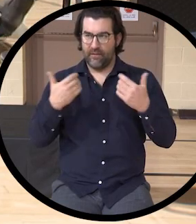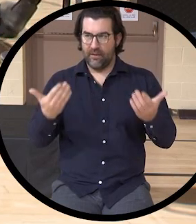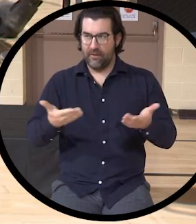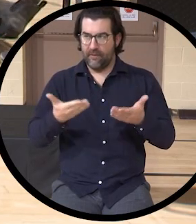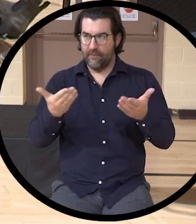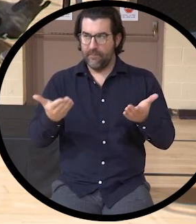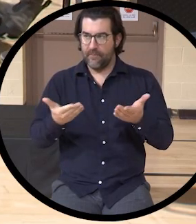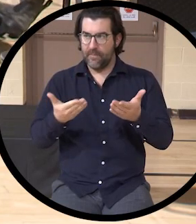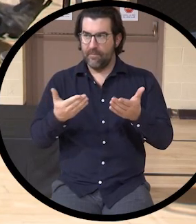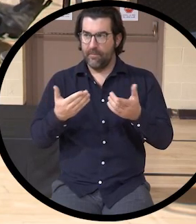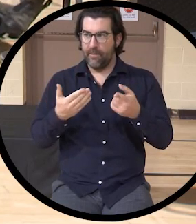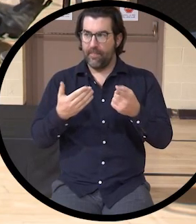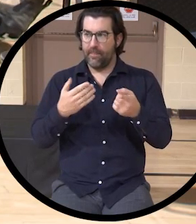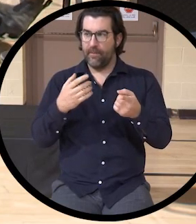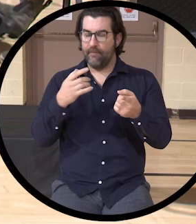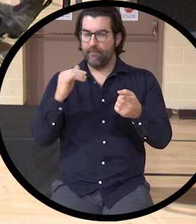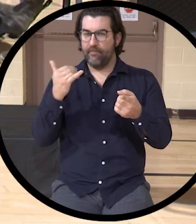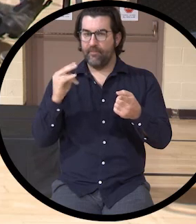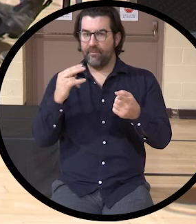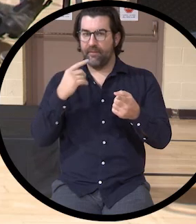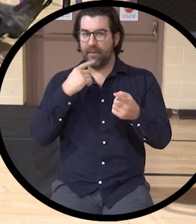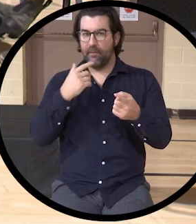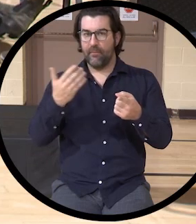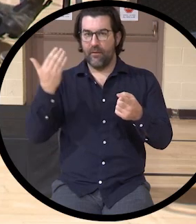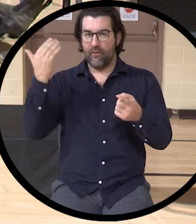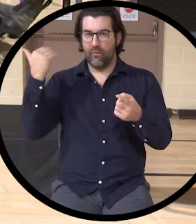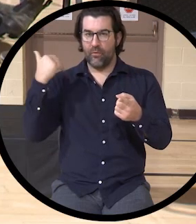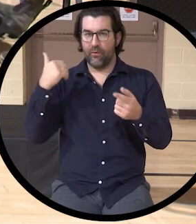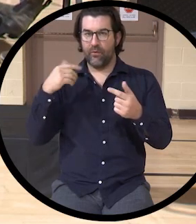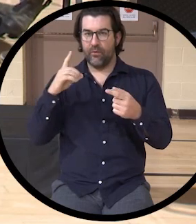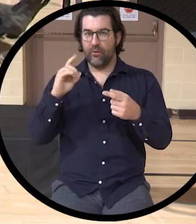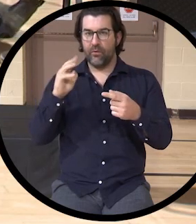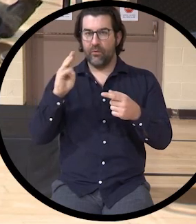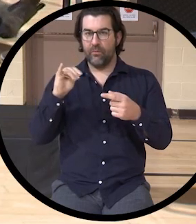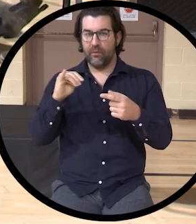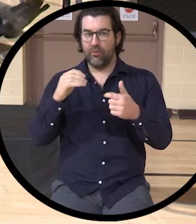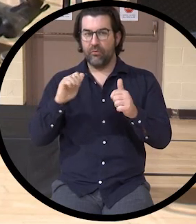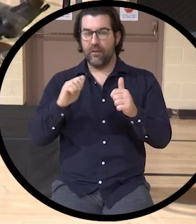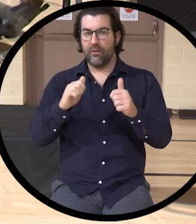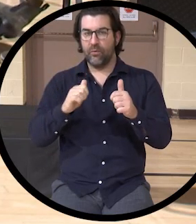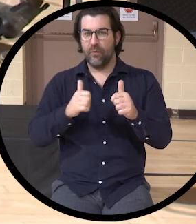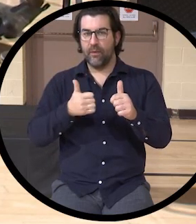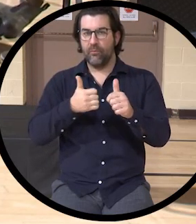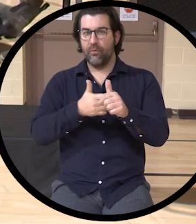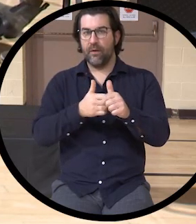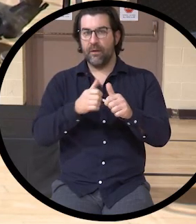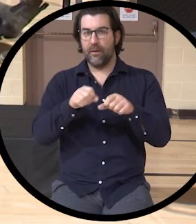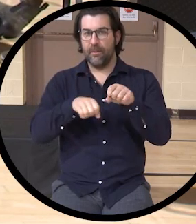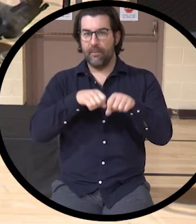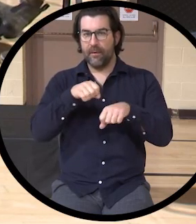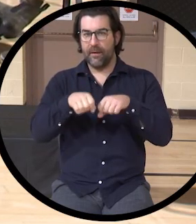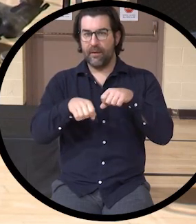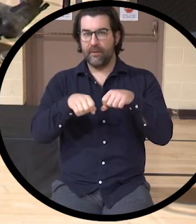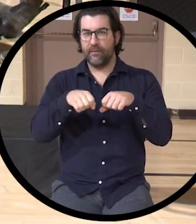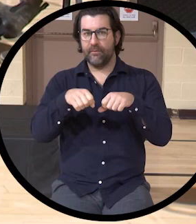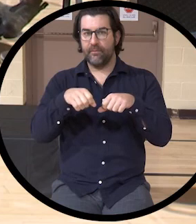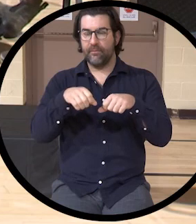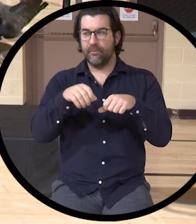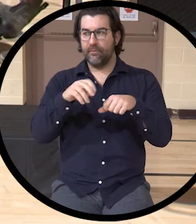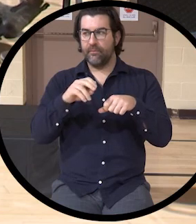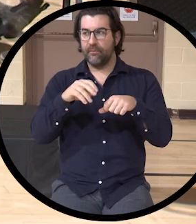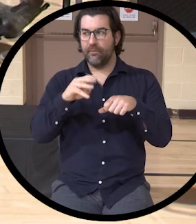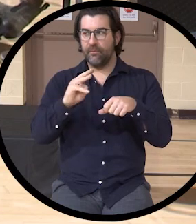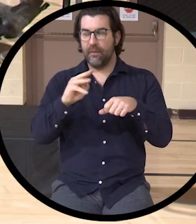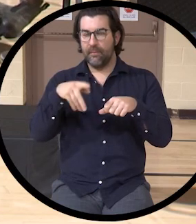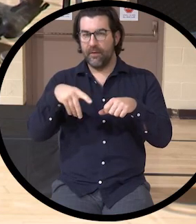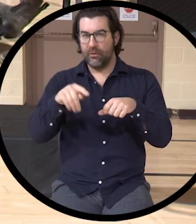To echo what Jan said earlier about Domi is trying to upgrade our bike MPT, maintenance